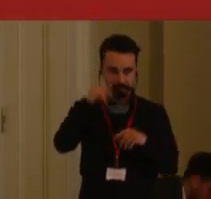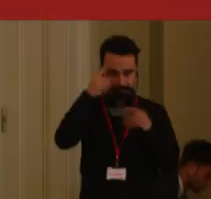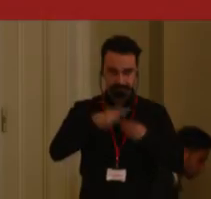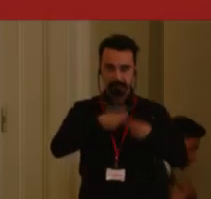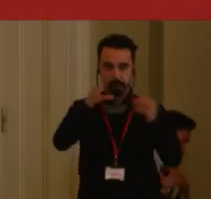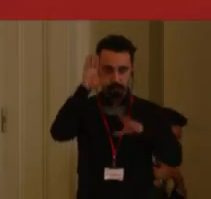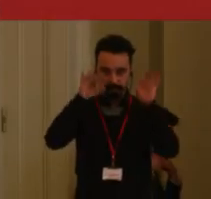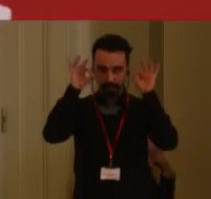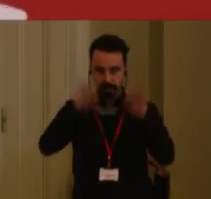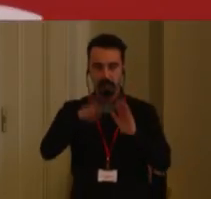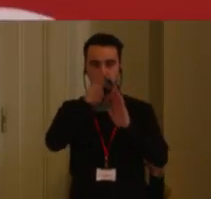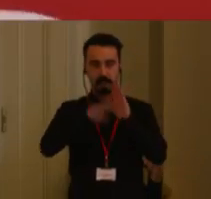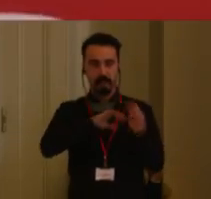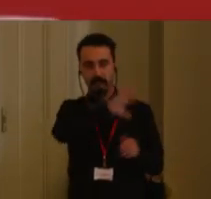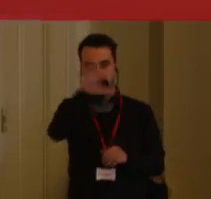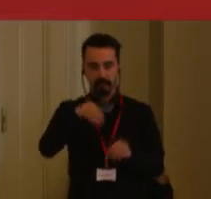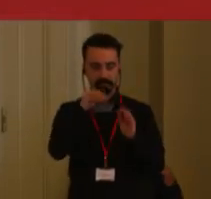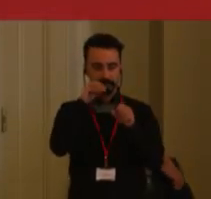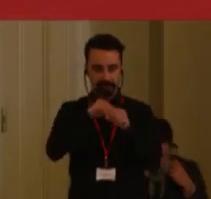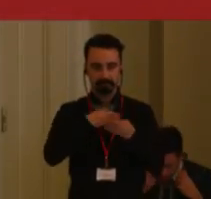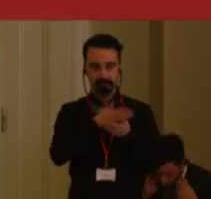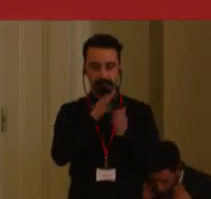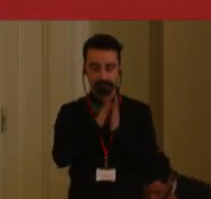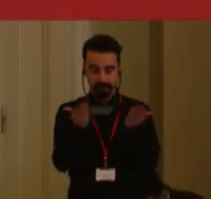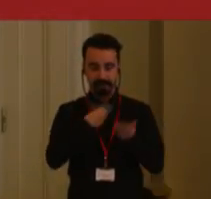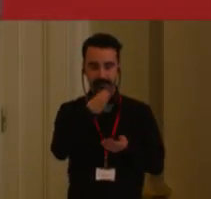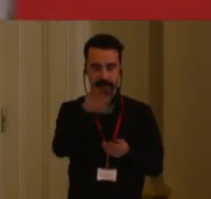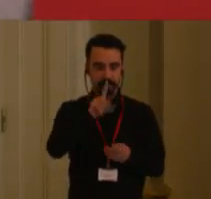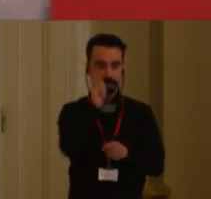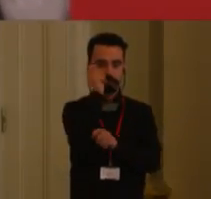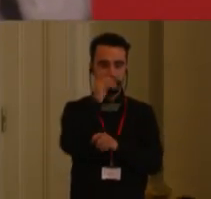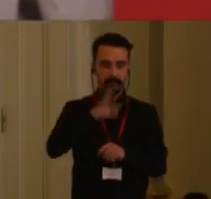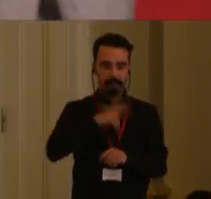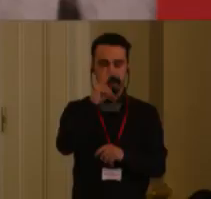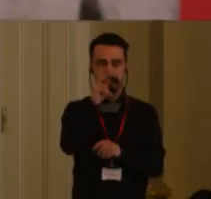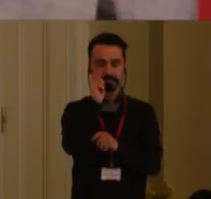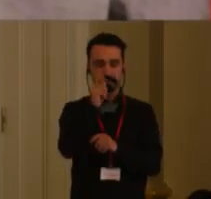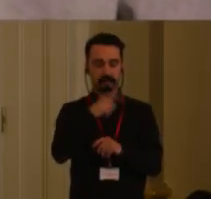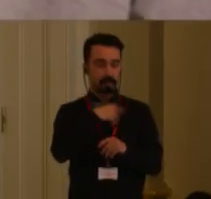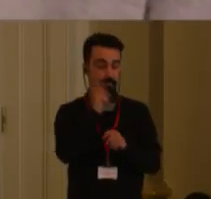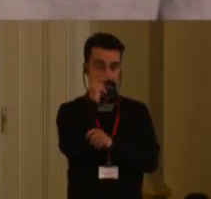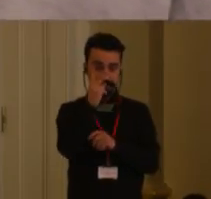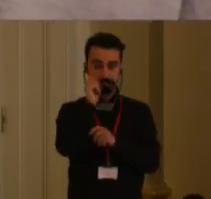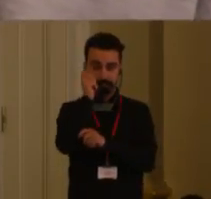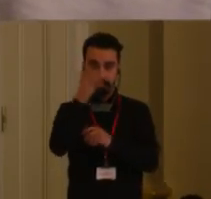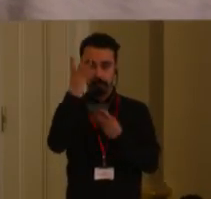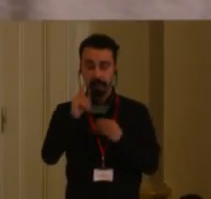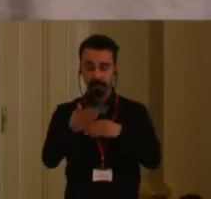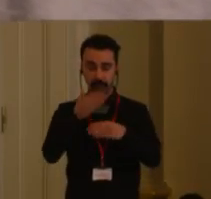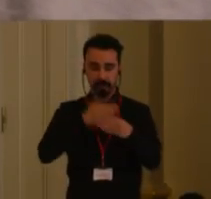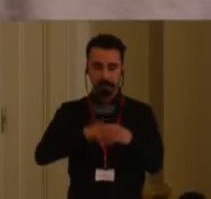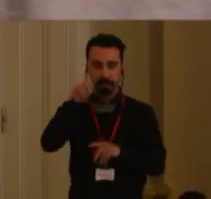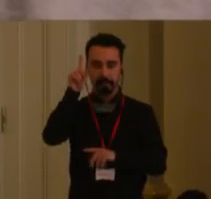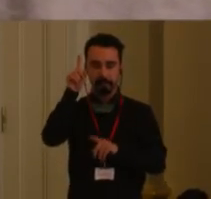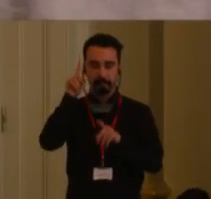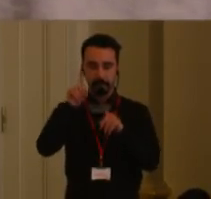half, and we're here to find out the outcomes. I think you've all received the flow. There's going to be a presentation and two